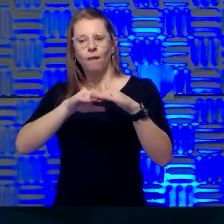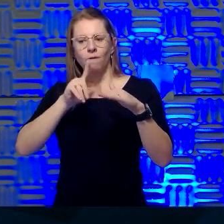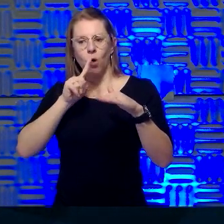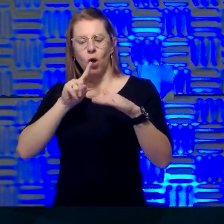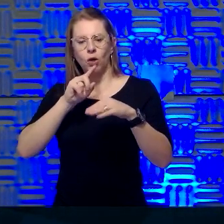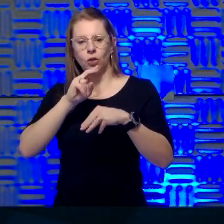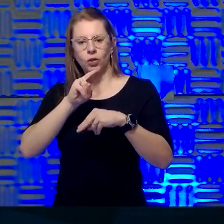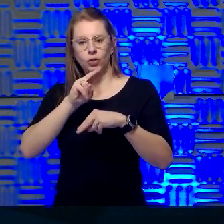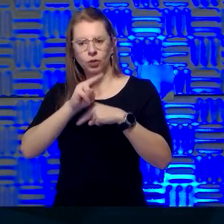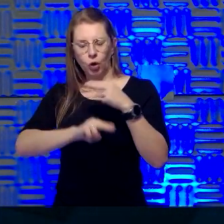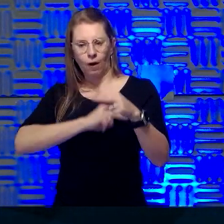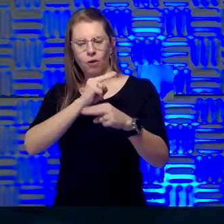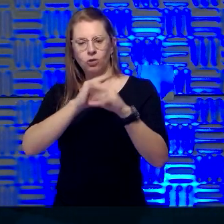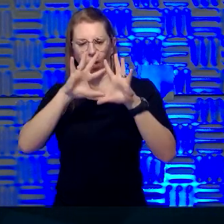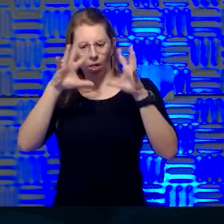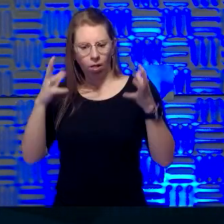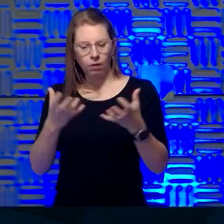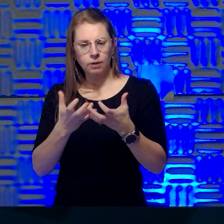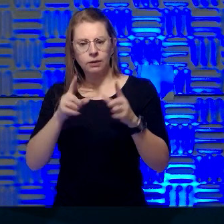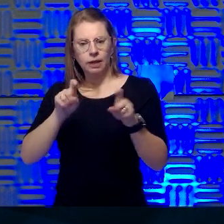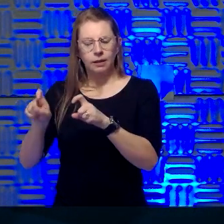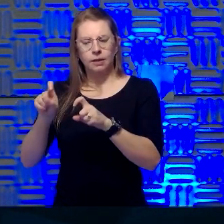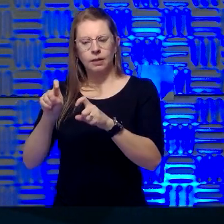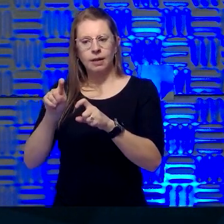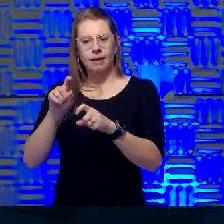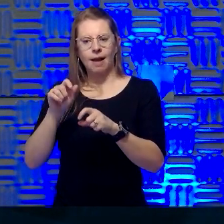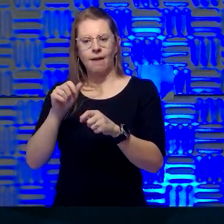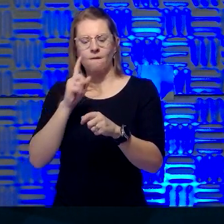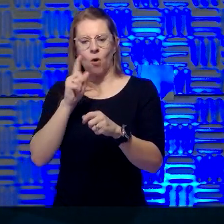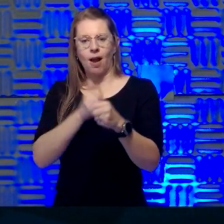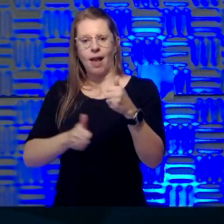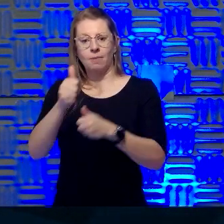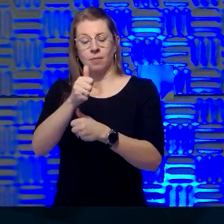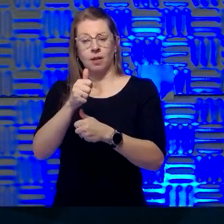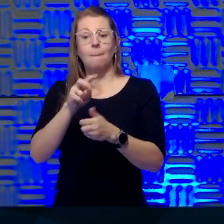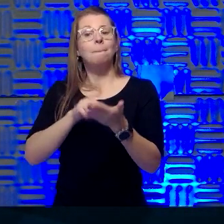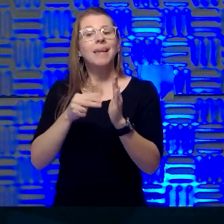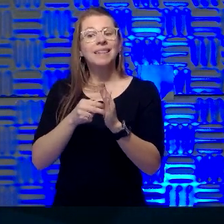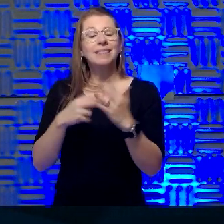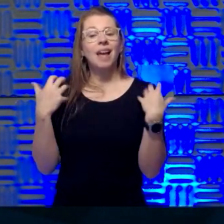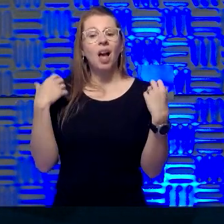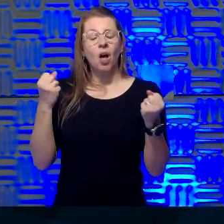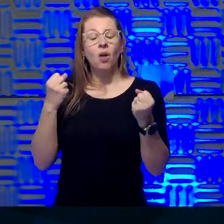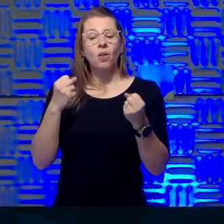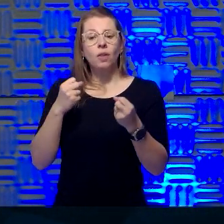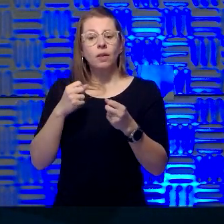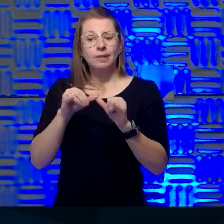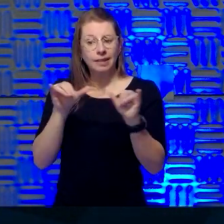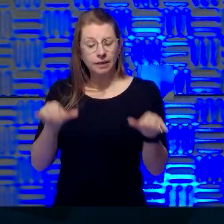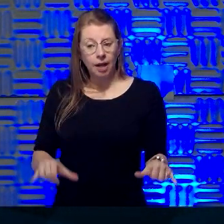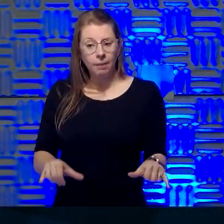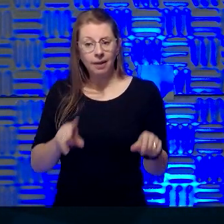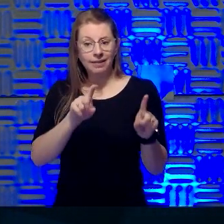for all acute admits? Related, is the health system considering universal testing for employees providing direct